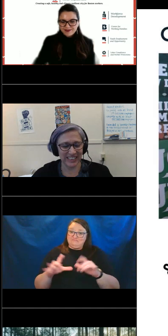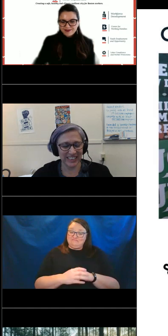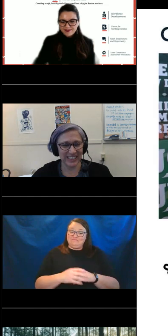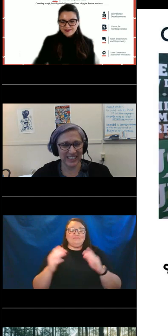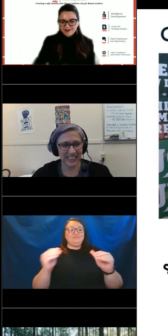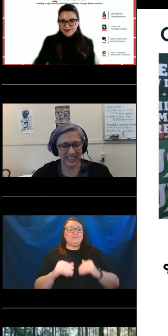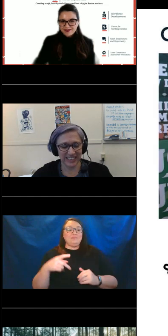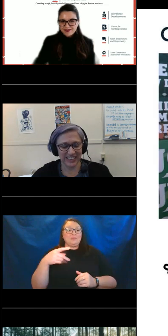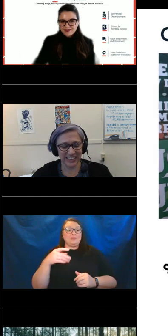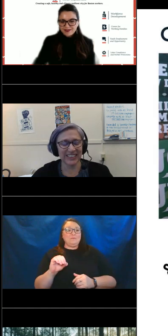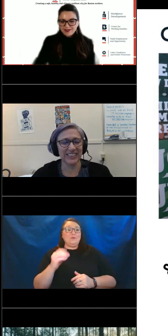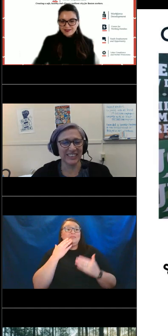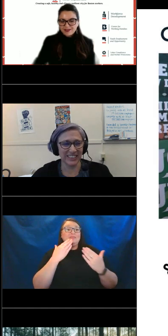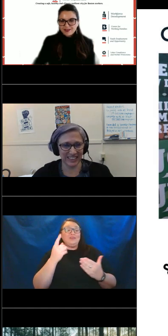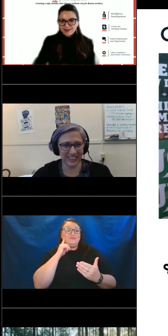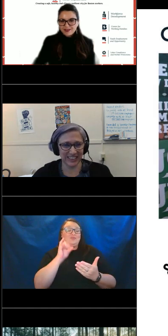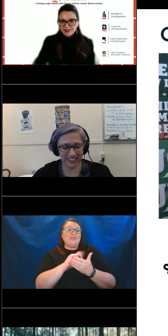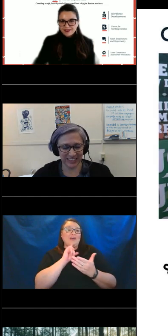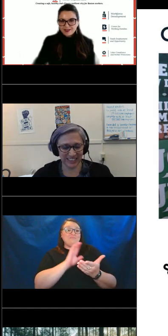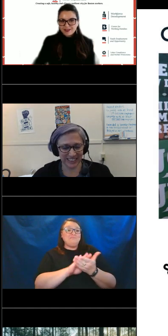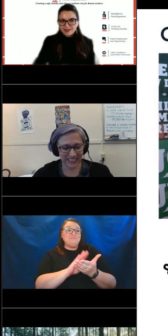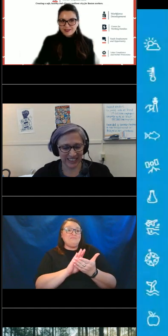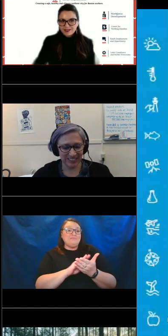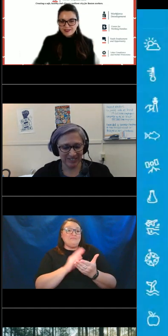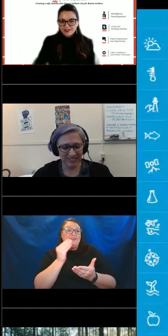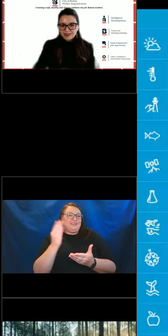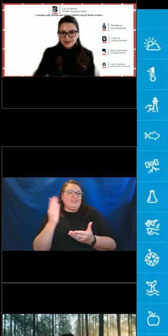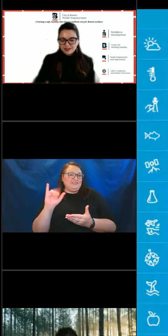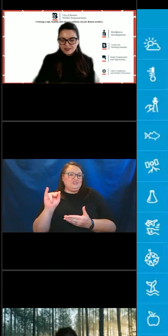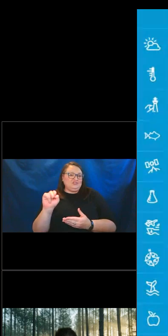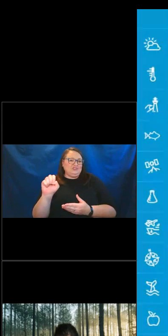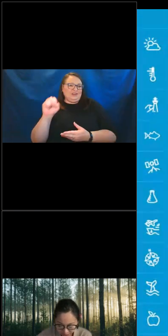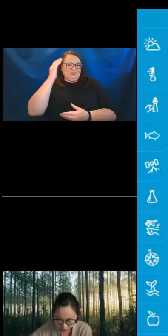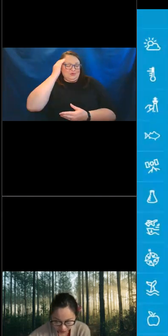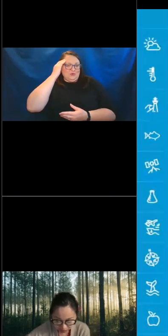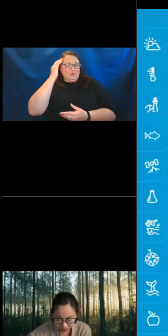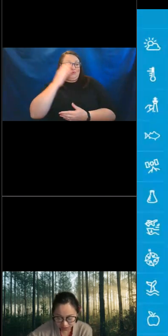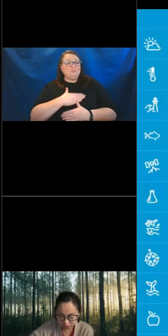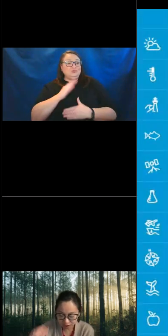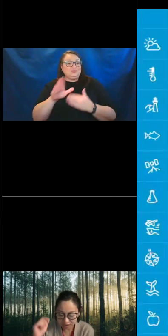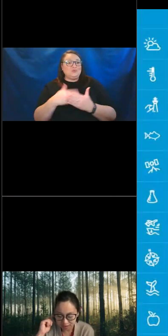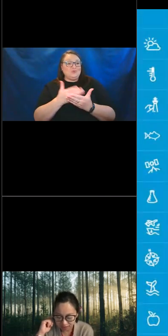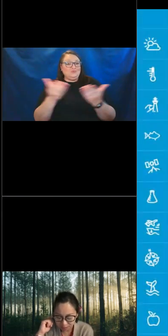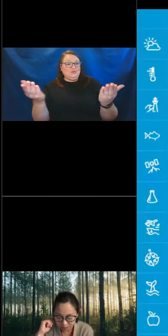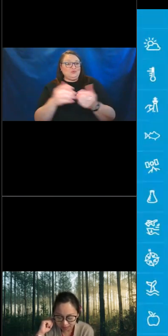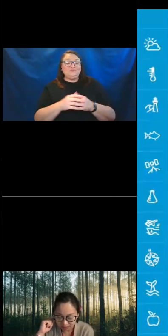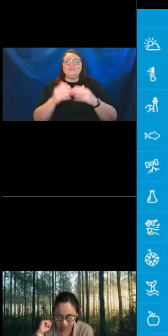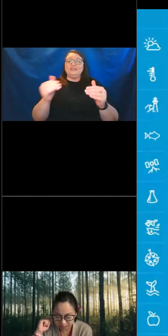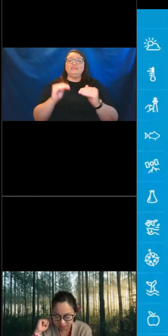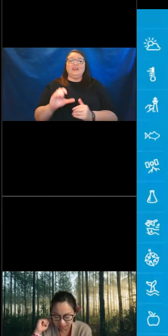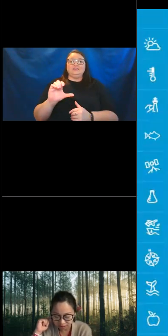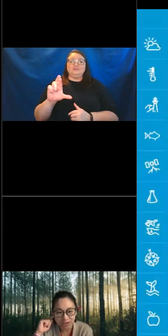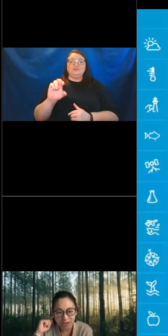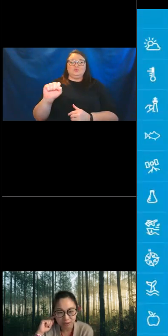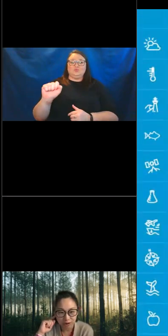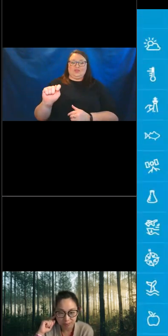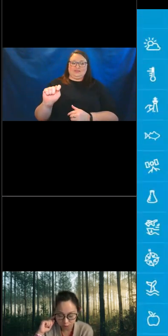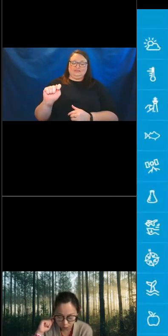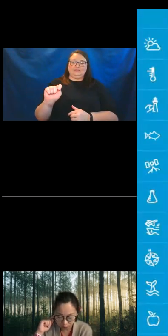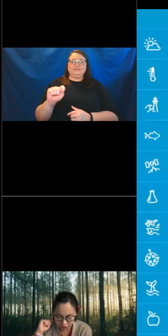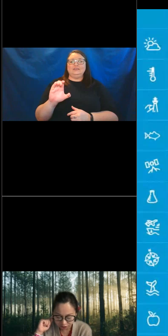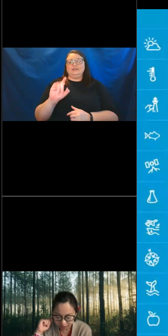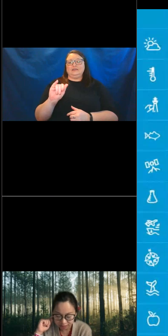and I'll let Janie know. We really appreciate you all. Next up, we have the CREST, the Climate Resilient Skills Training